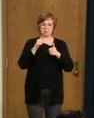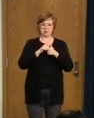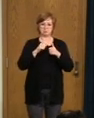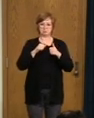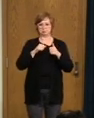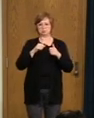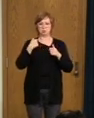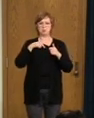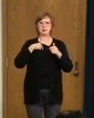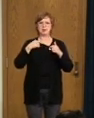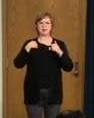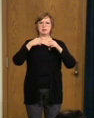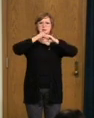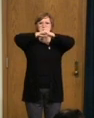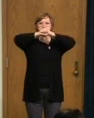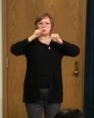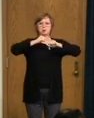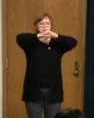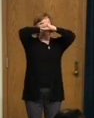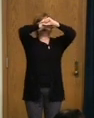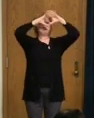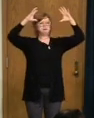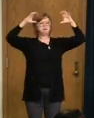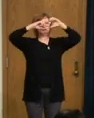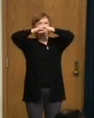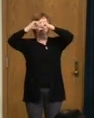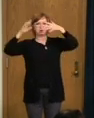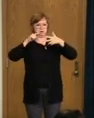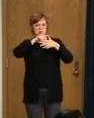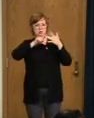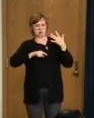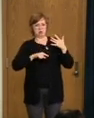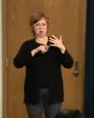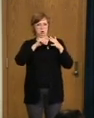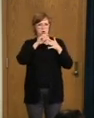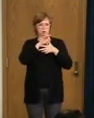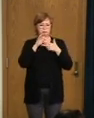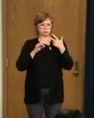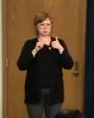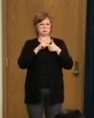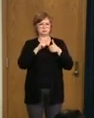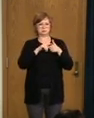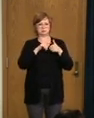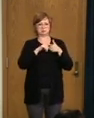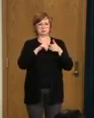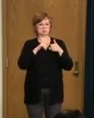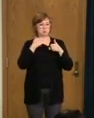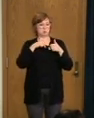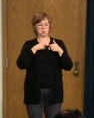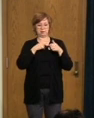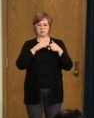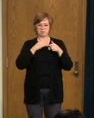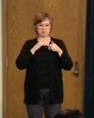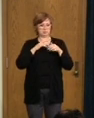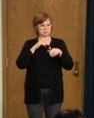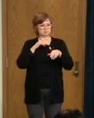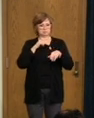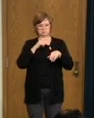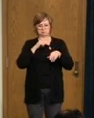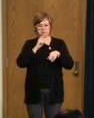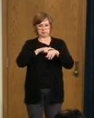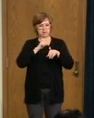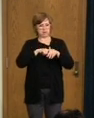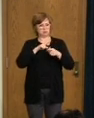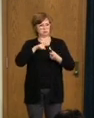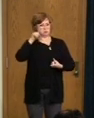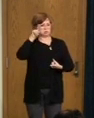are two very different numbers. So the measures that we put in place have worked. We have plateaued and stopped, for the most